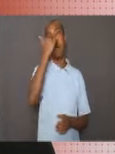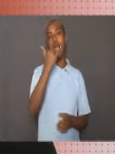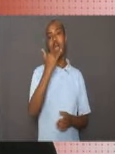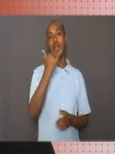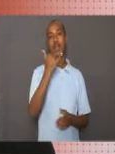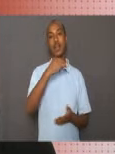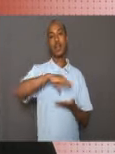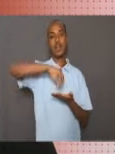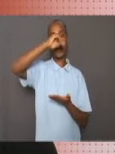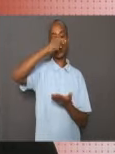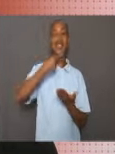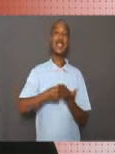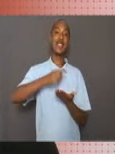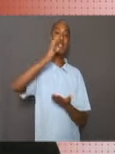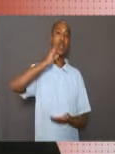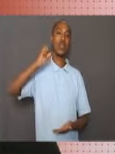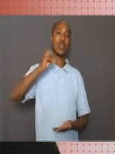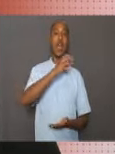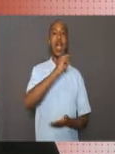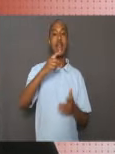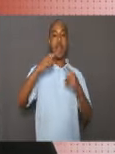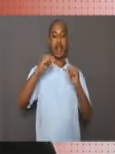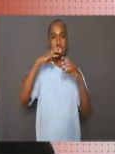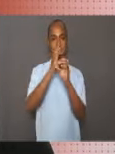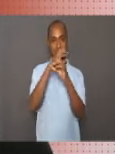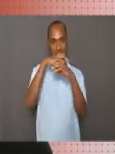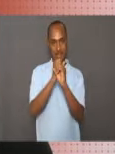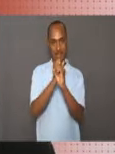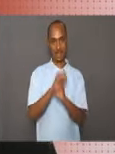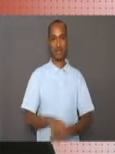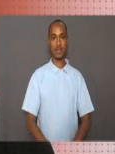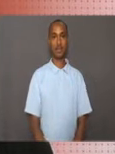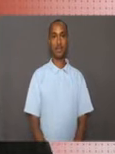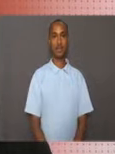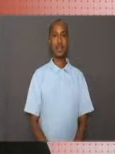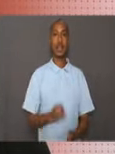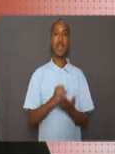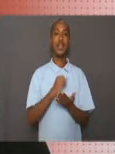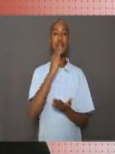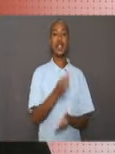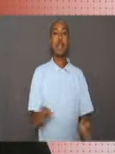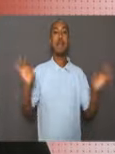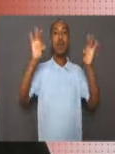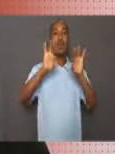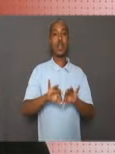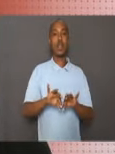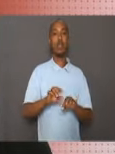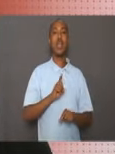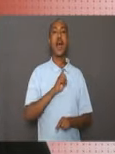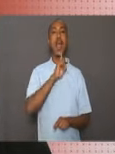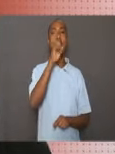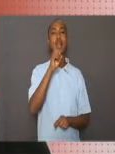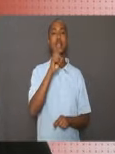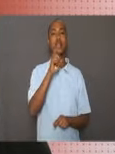study these theories and experiments. It is important to realize